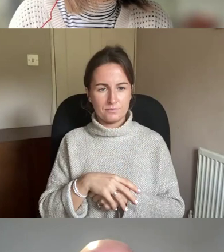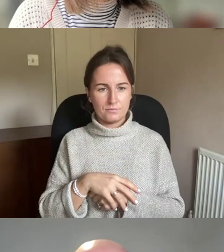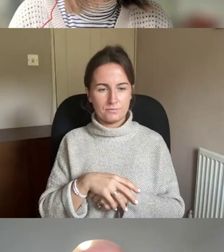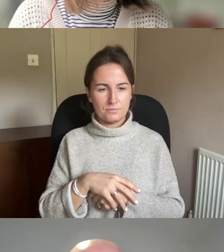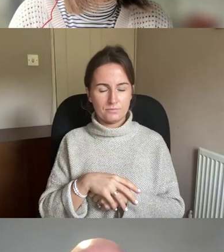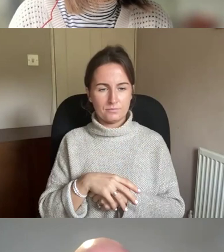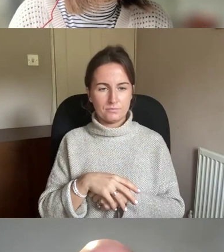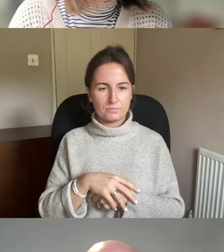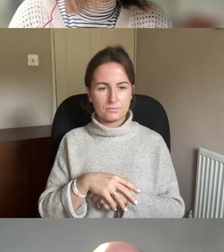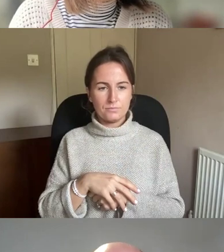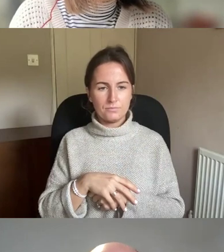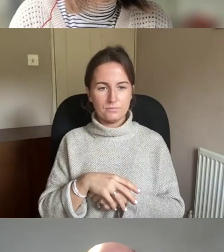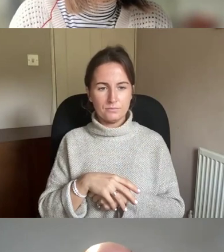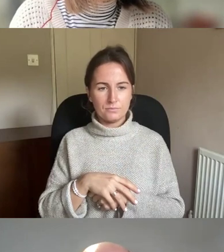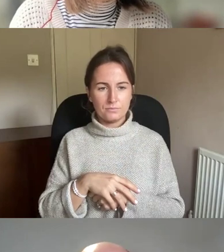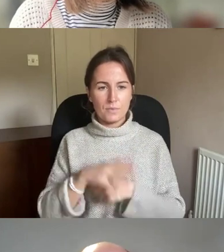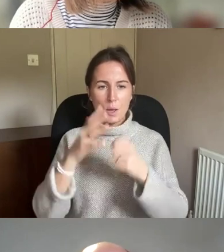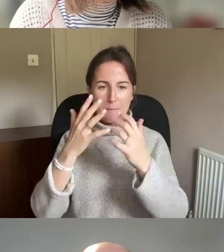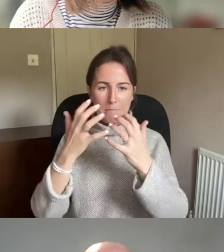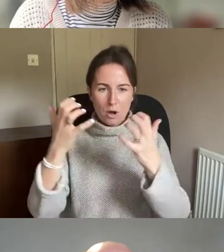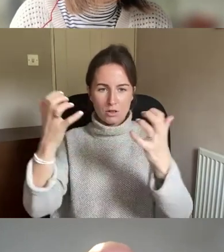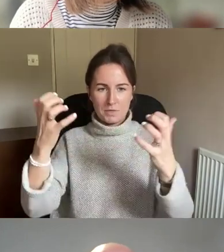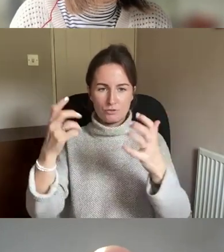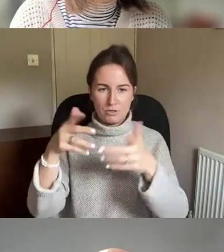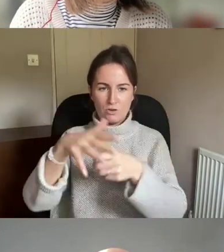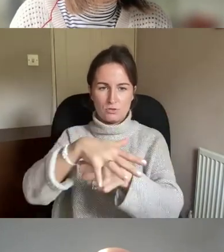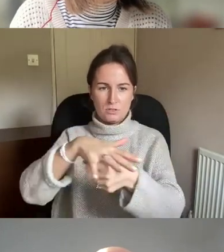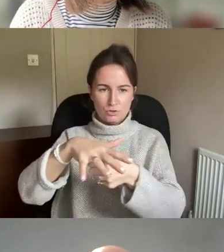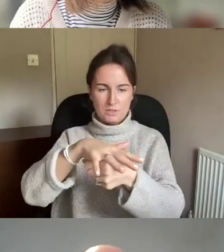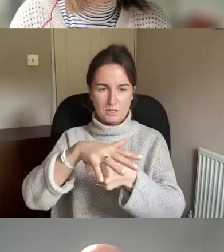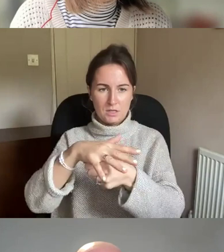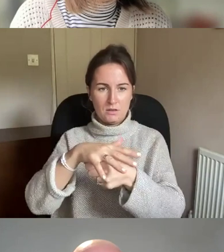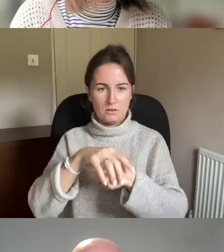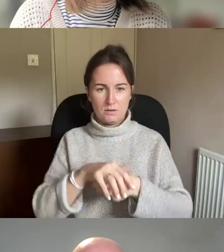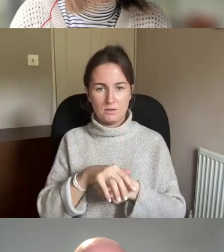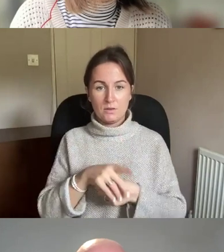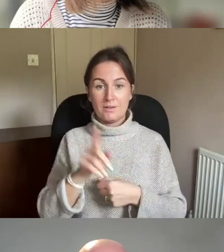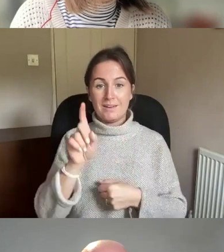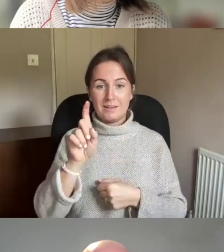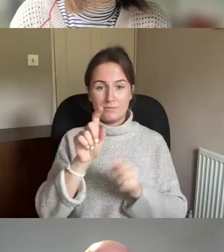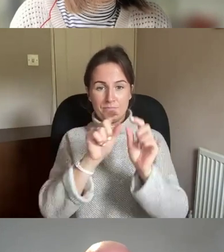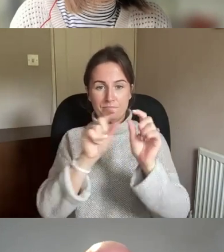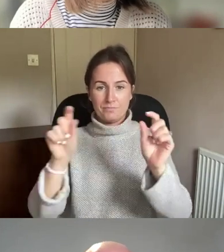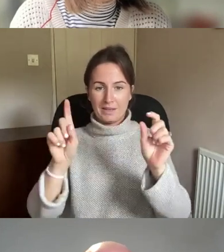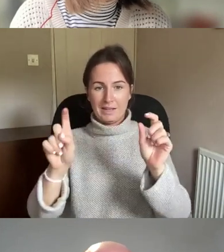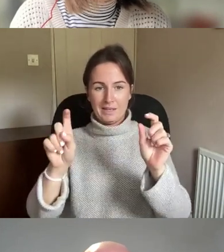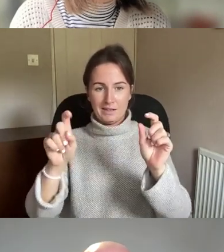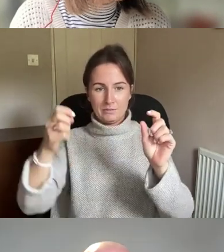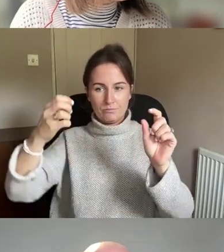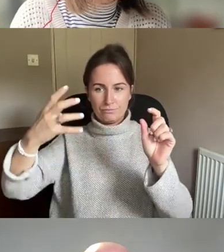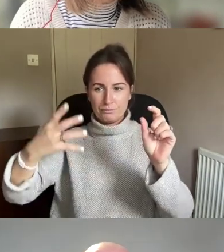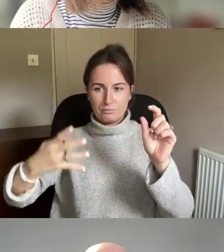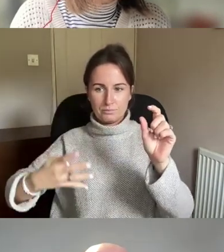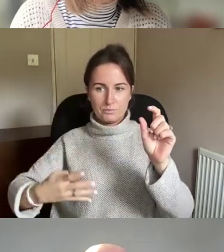And there are parliamentary constituencies at the top. And if you click the button here, it will show you all